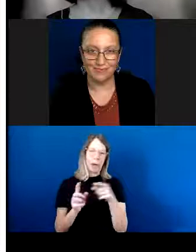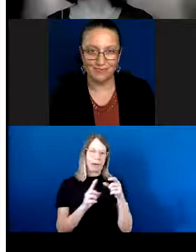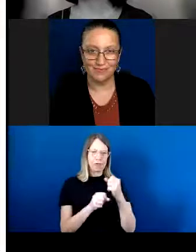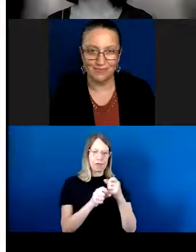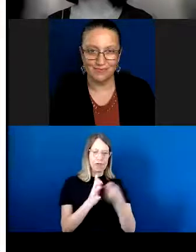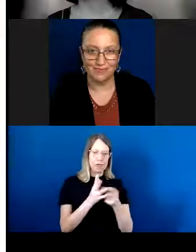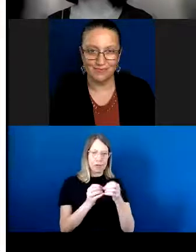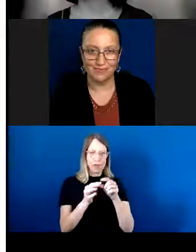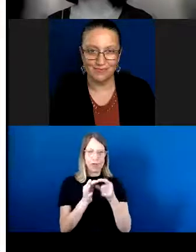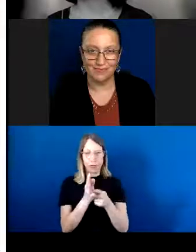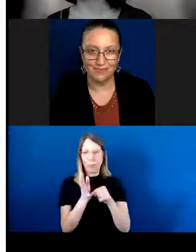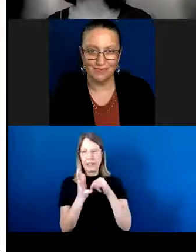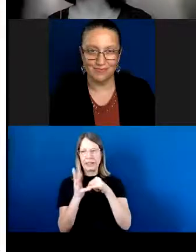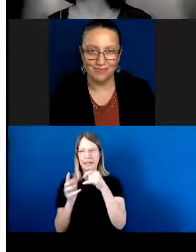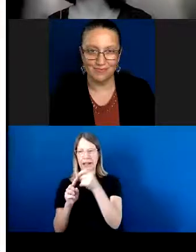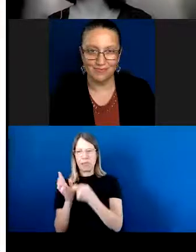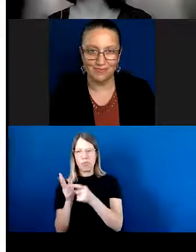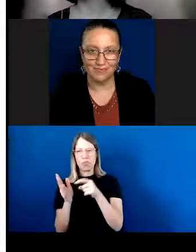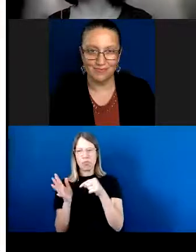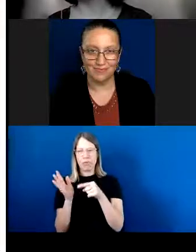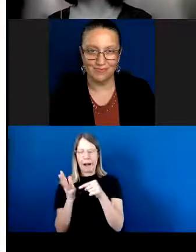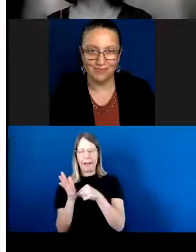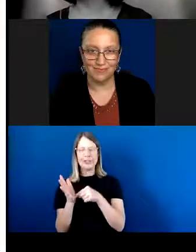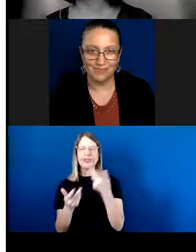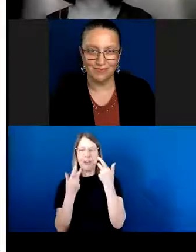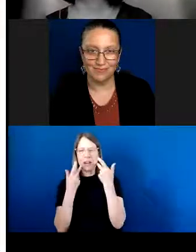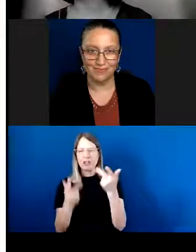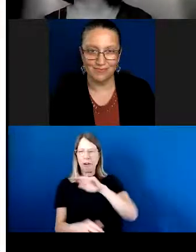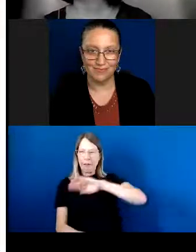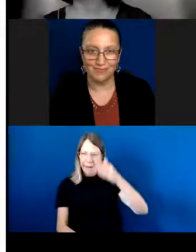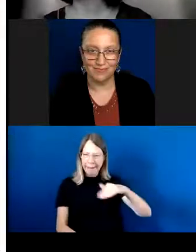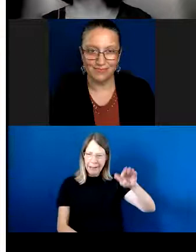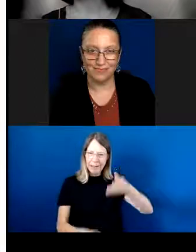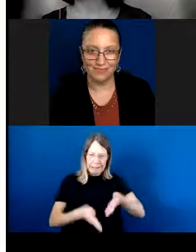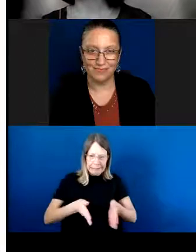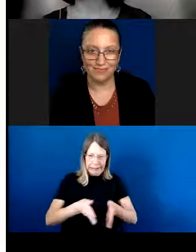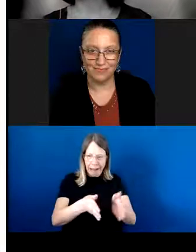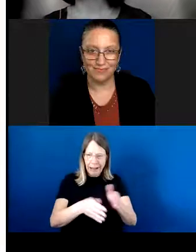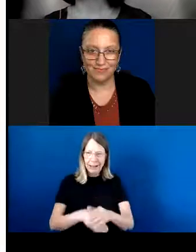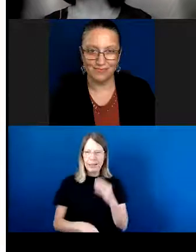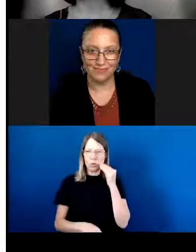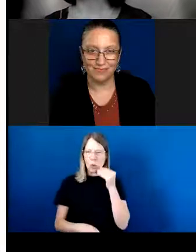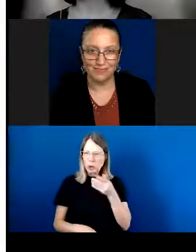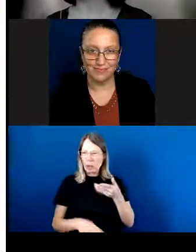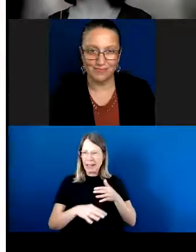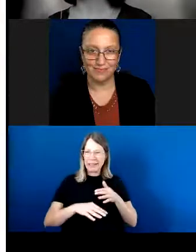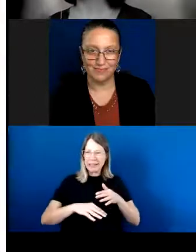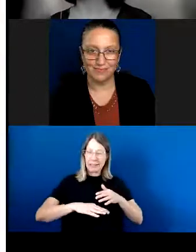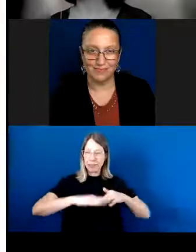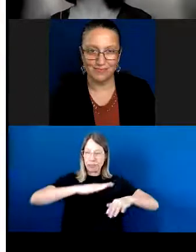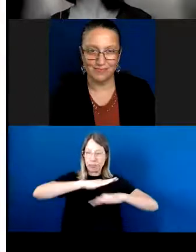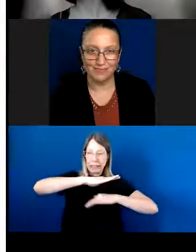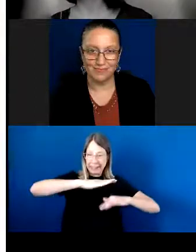the hills, gullies, waterways and marsh areas underlying the winding streets of our inner city, which have been progressively manipulated and built